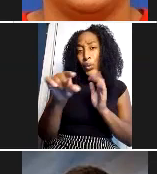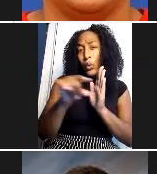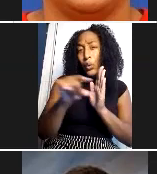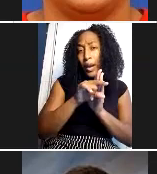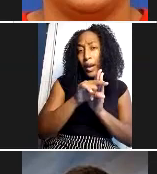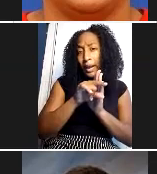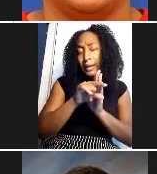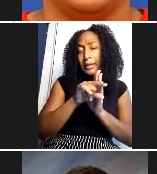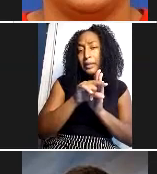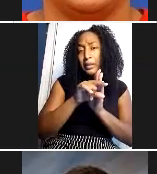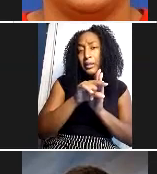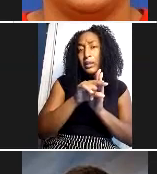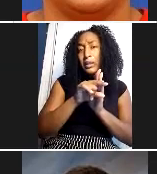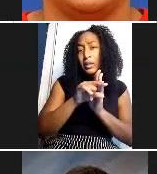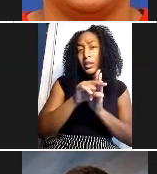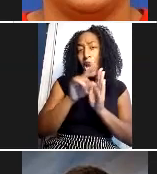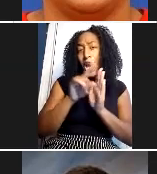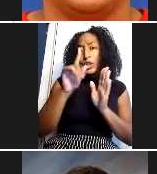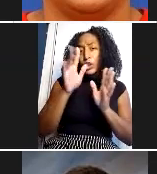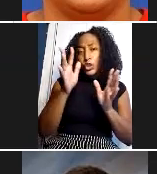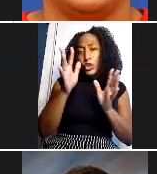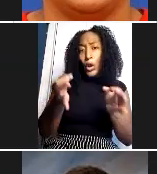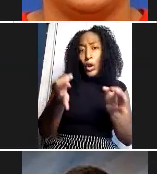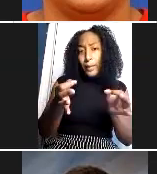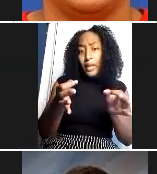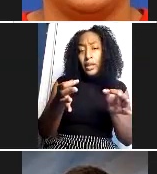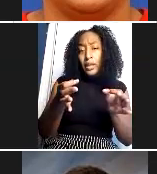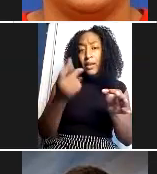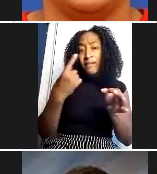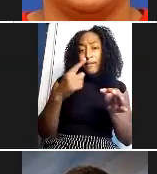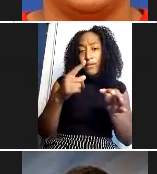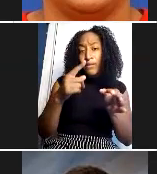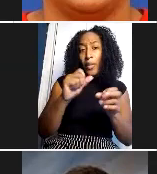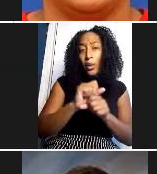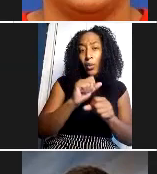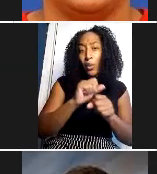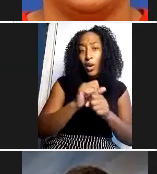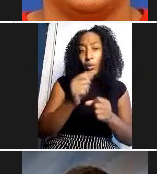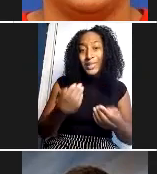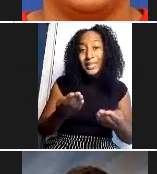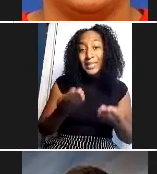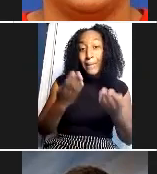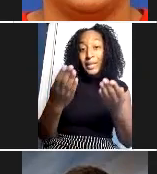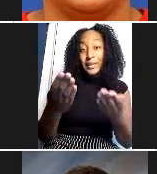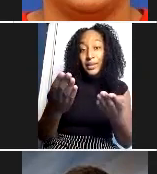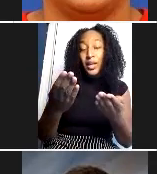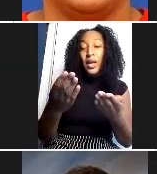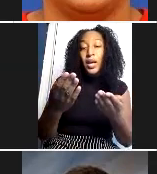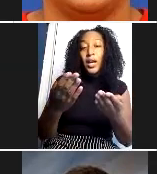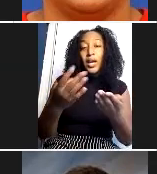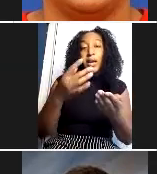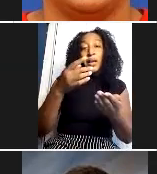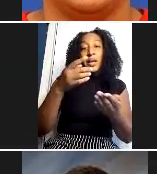on the material that we have to do? How are you? I know each thing is graded. The discussion, if you look